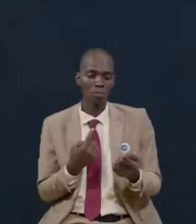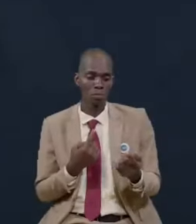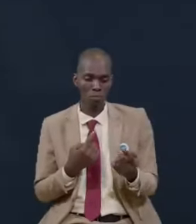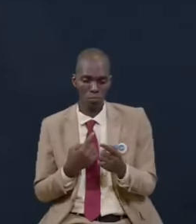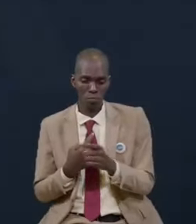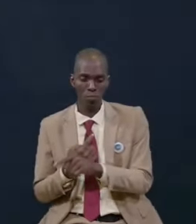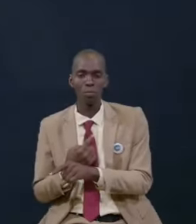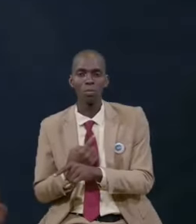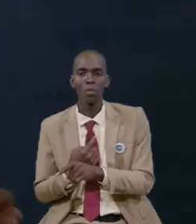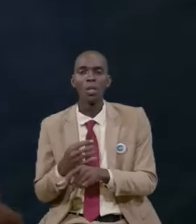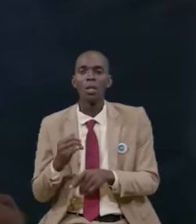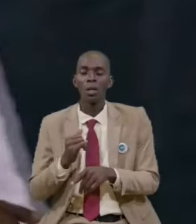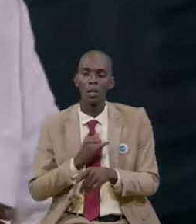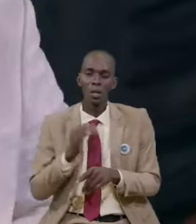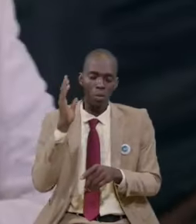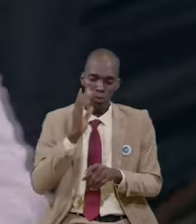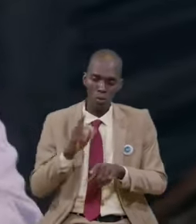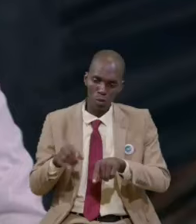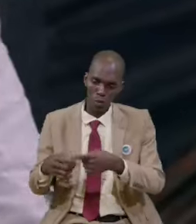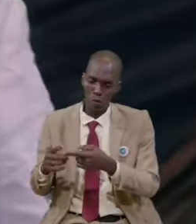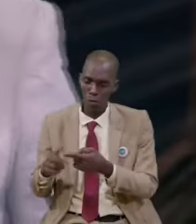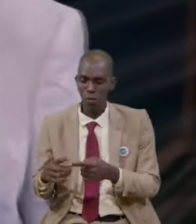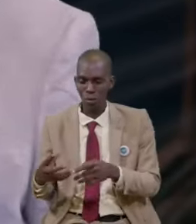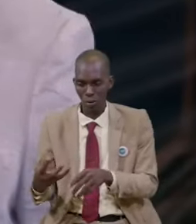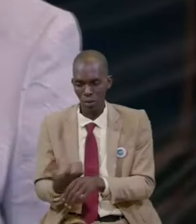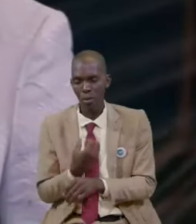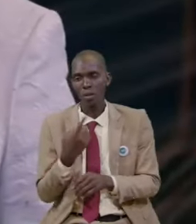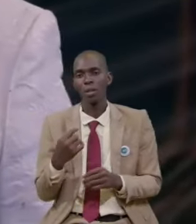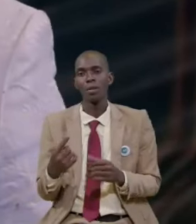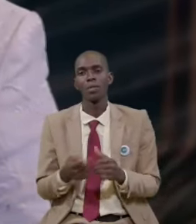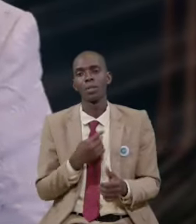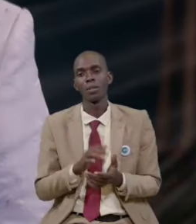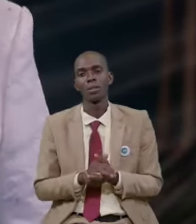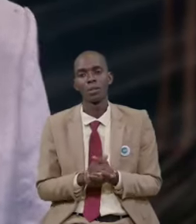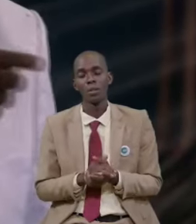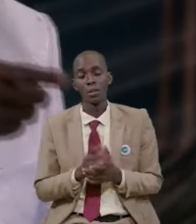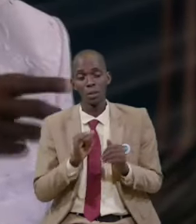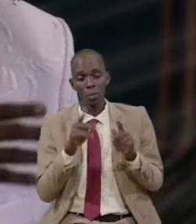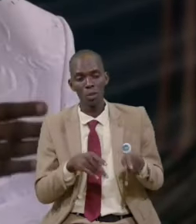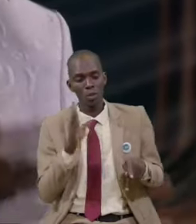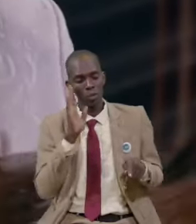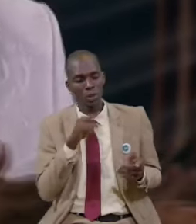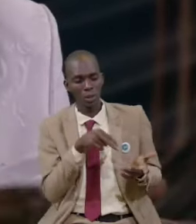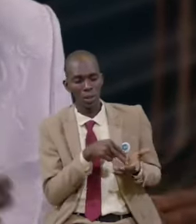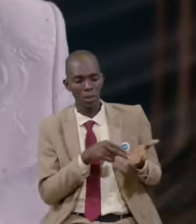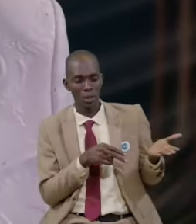the first. And then he'll be standing there to look at the people that are just coming